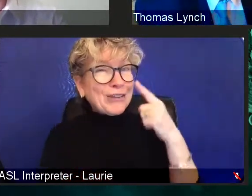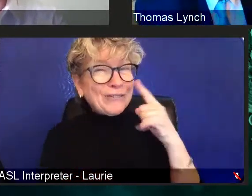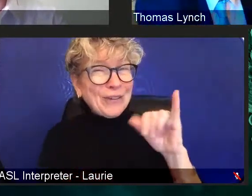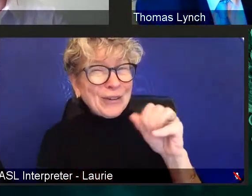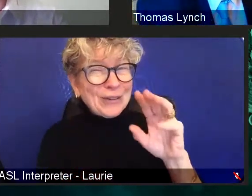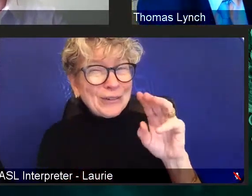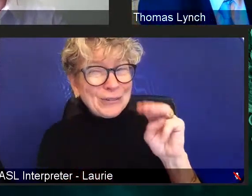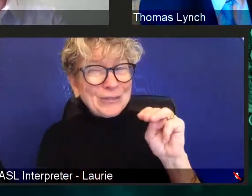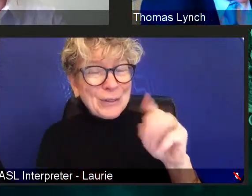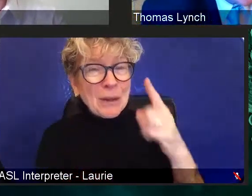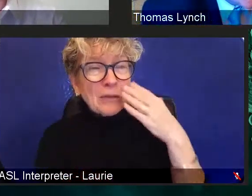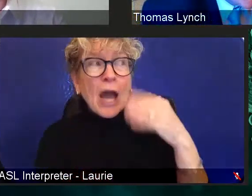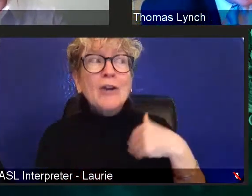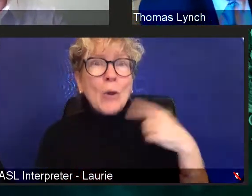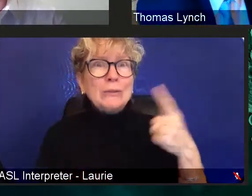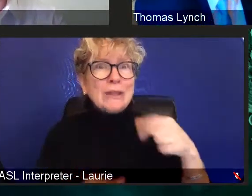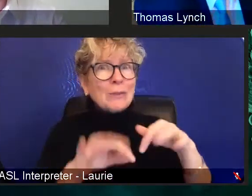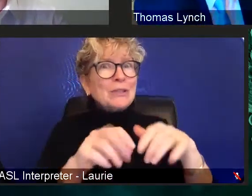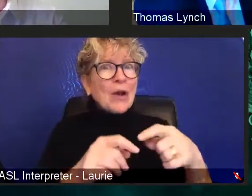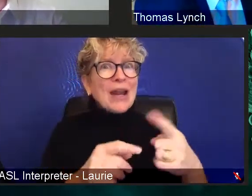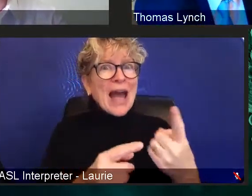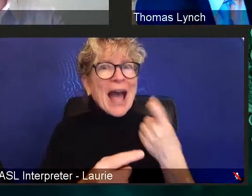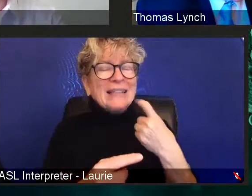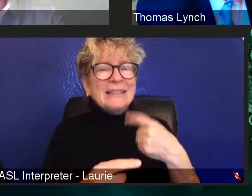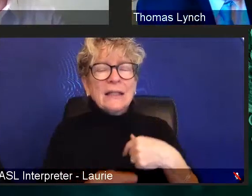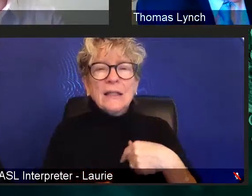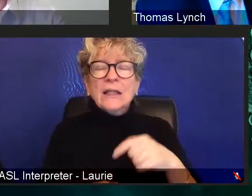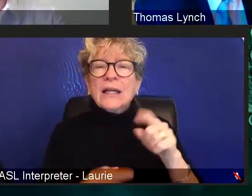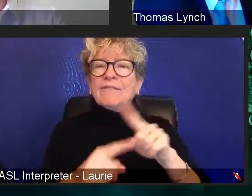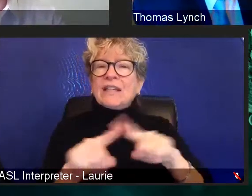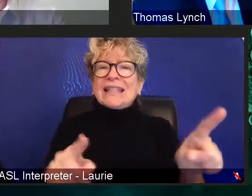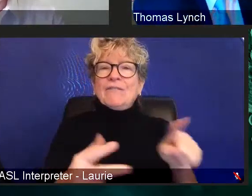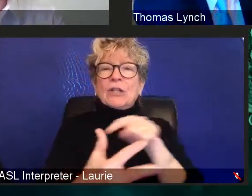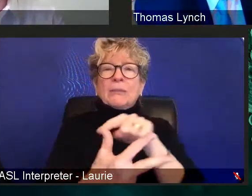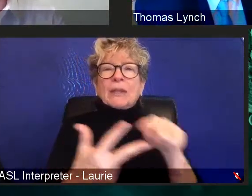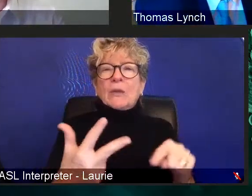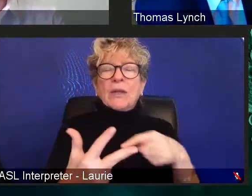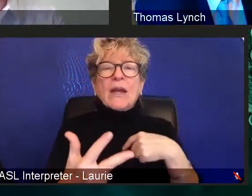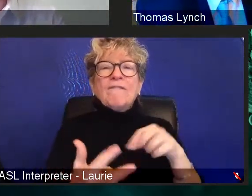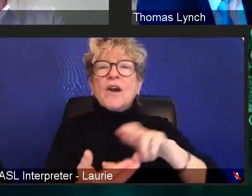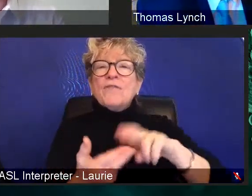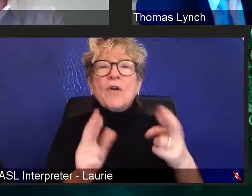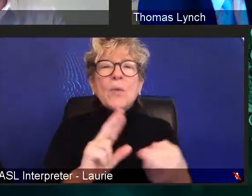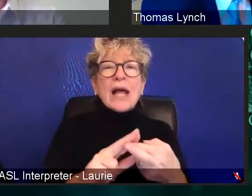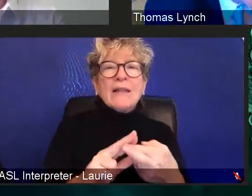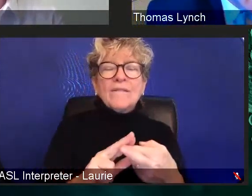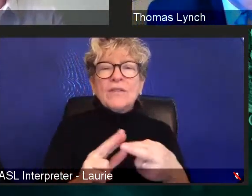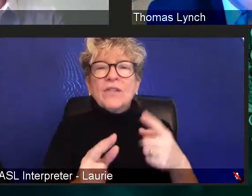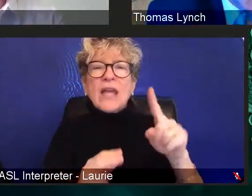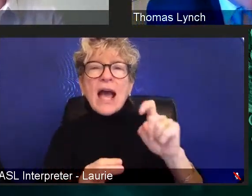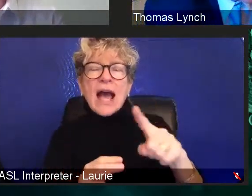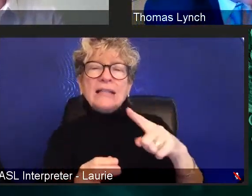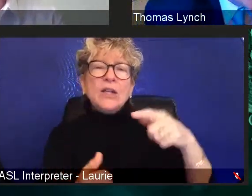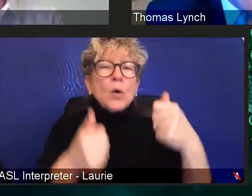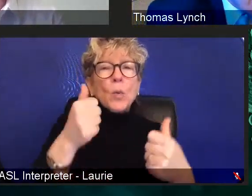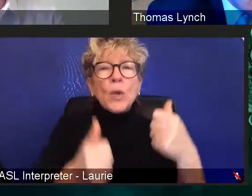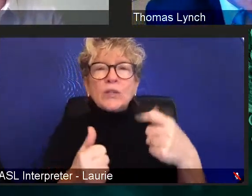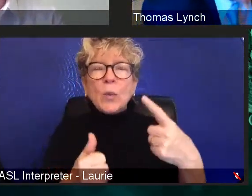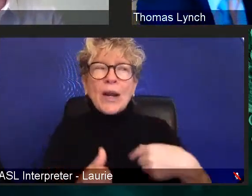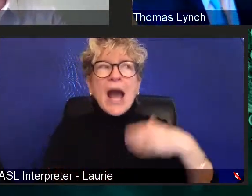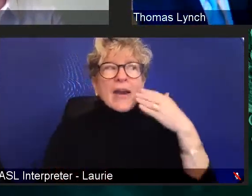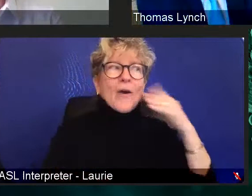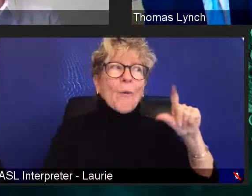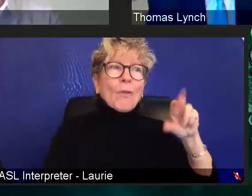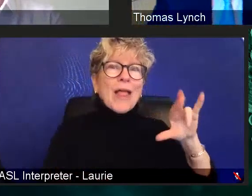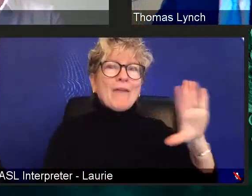in. Differences between them. If you had a relative who asked you which one should you take, I know how Larry answers it. I want to see how you